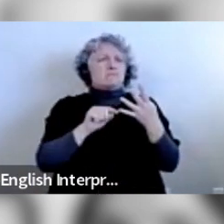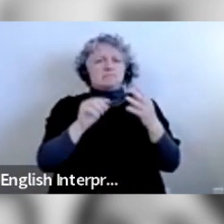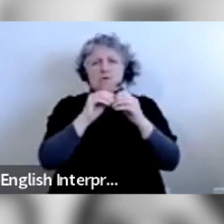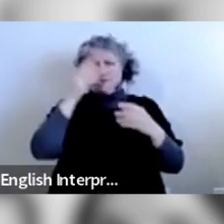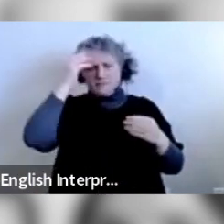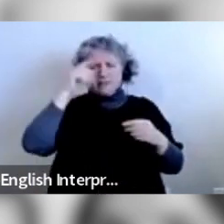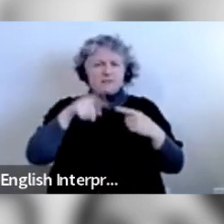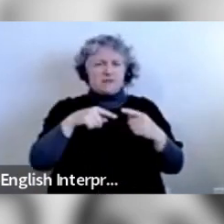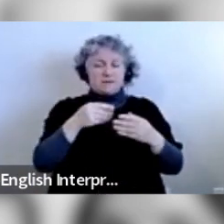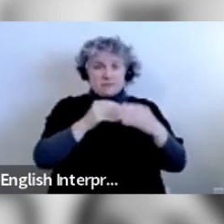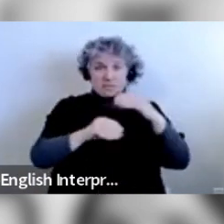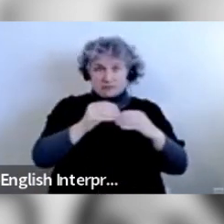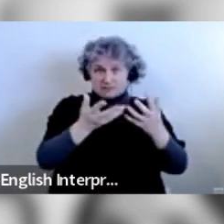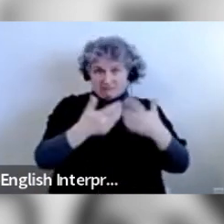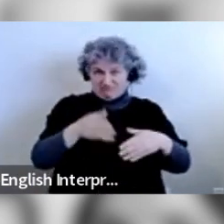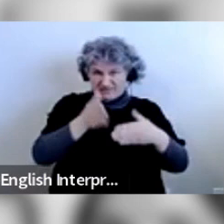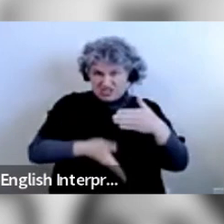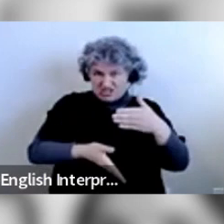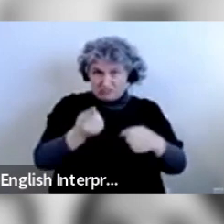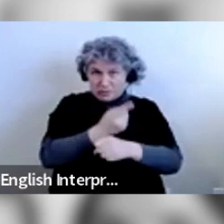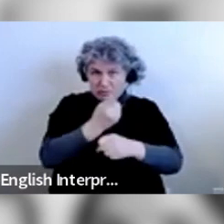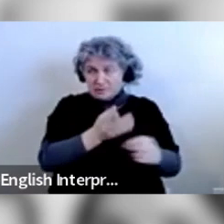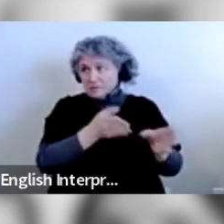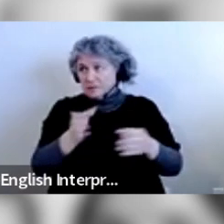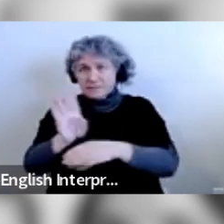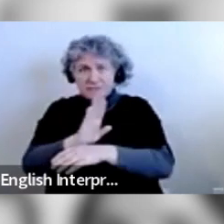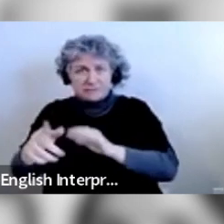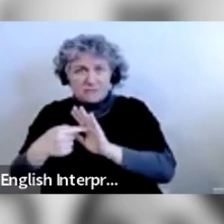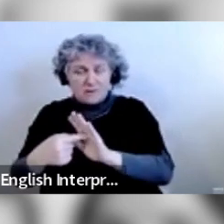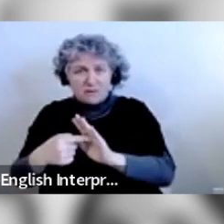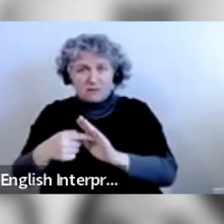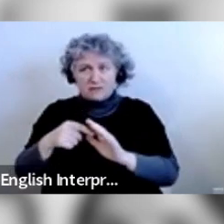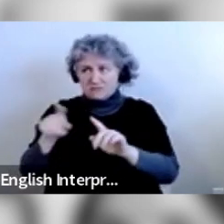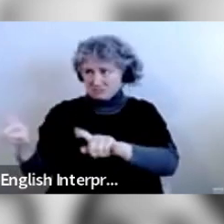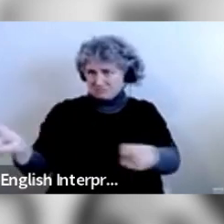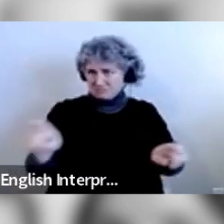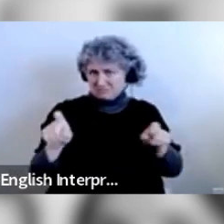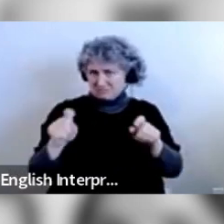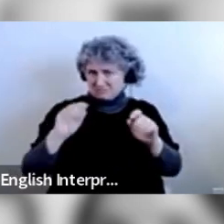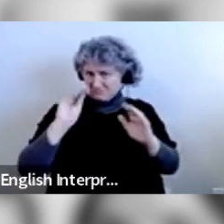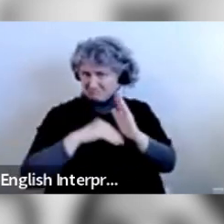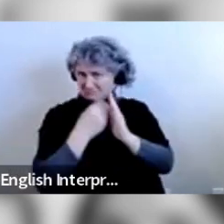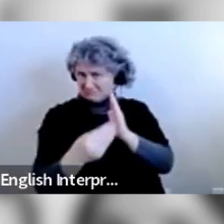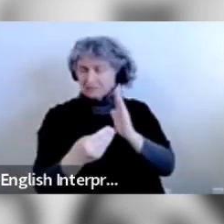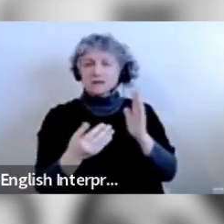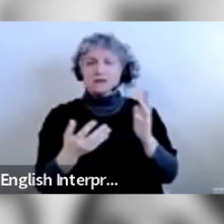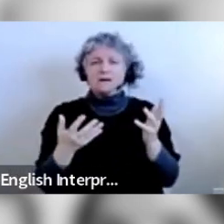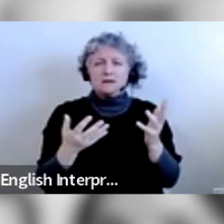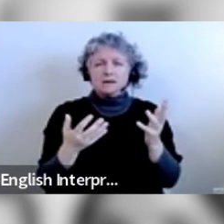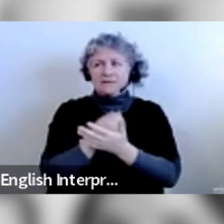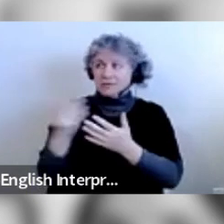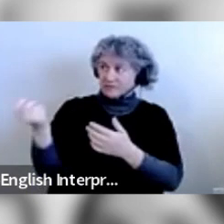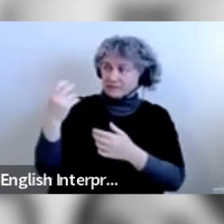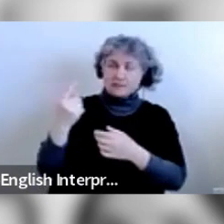an appropriate budget? Have you completed a business model canvas? So you'll see how those are graded as well. Everything you mentioned is equally important, but